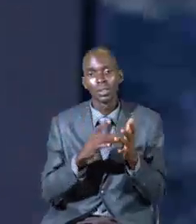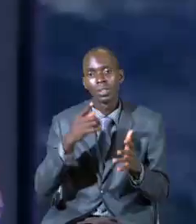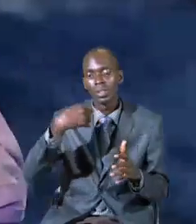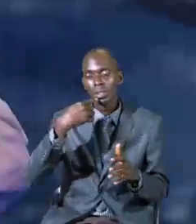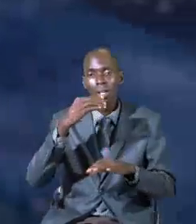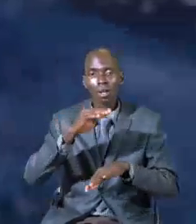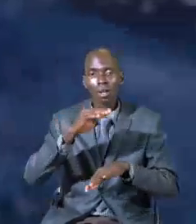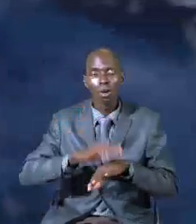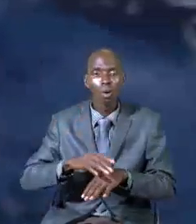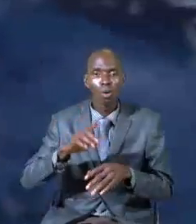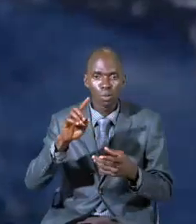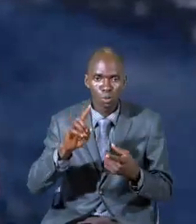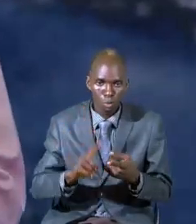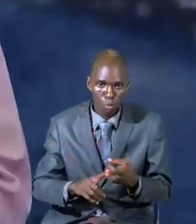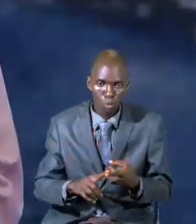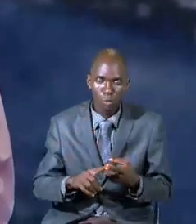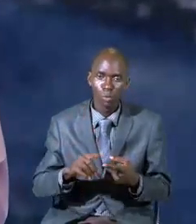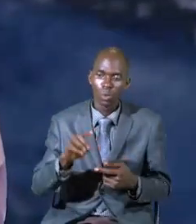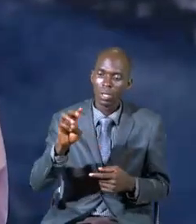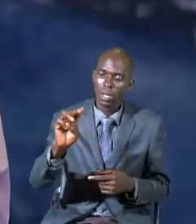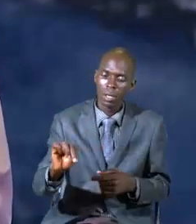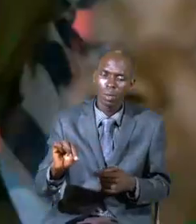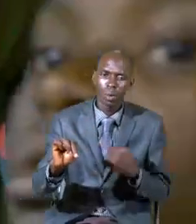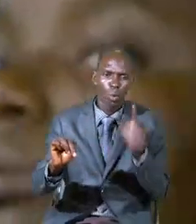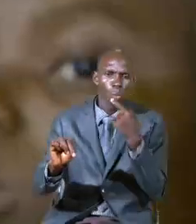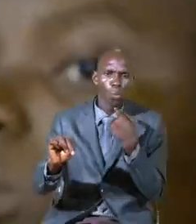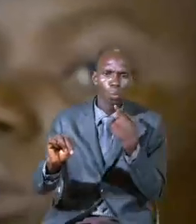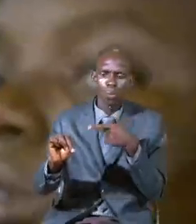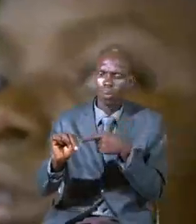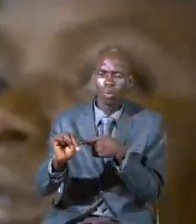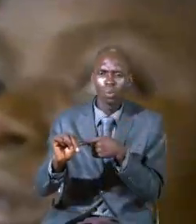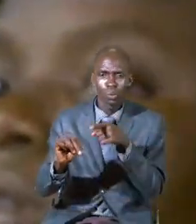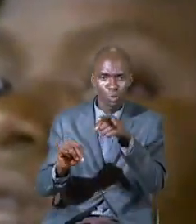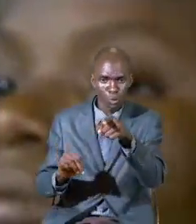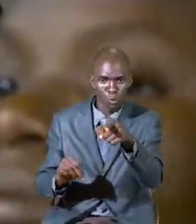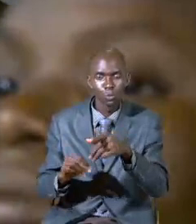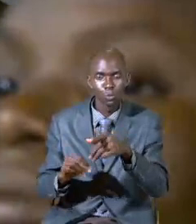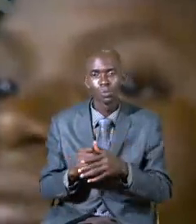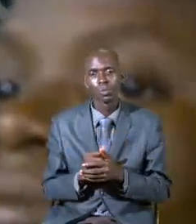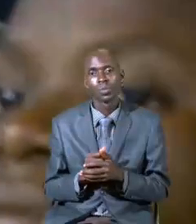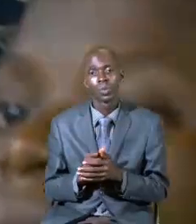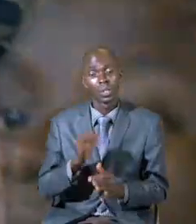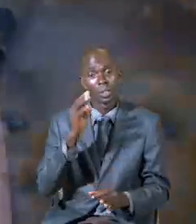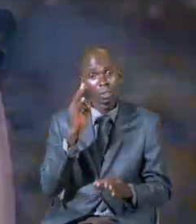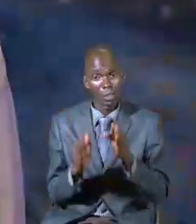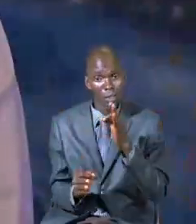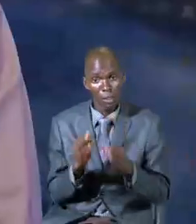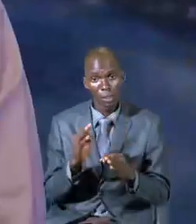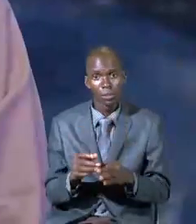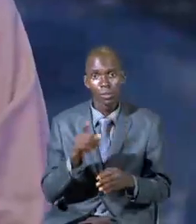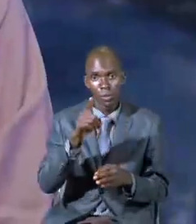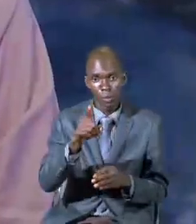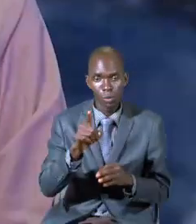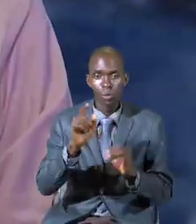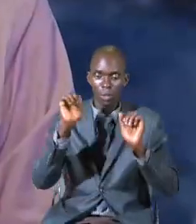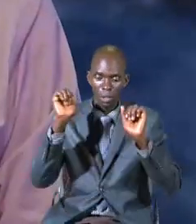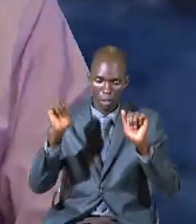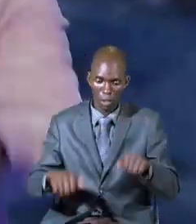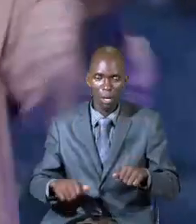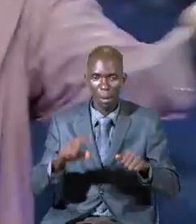Jesus said unto him. I said unto who? If thou canst